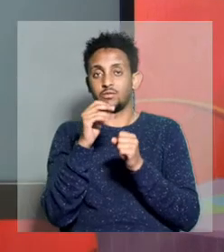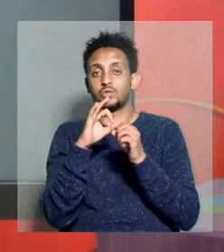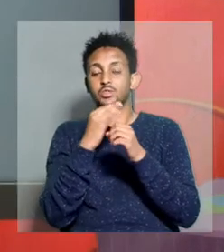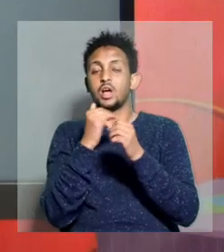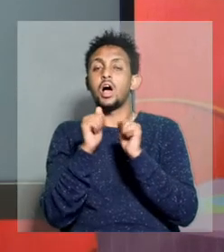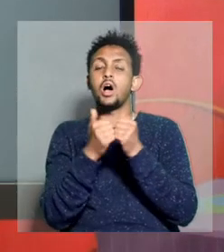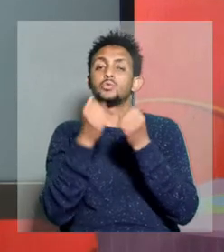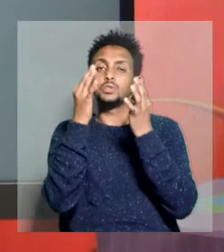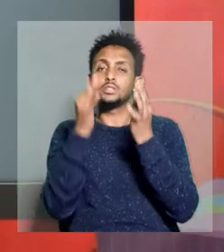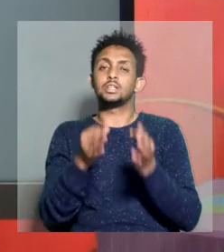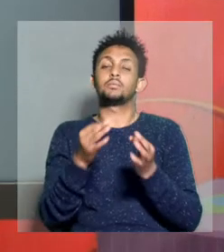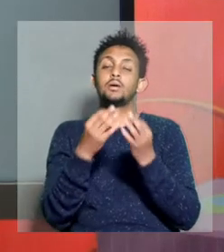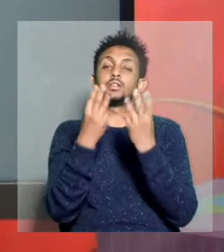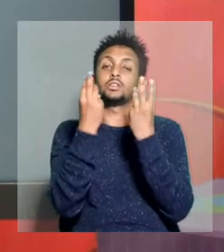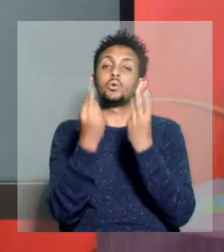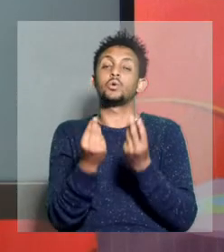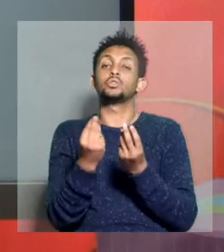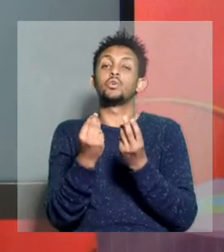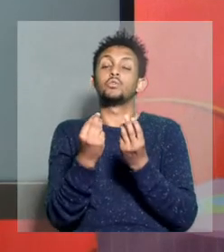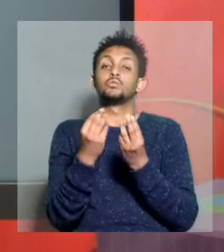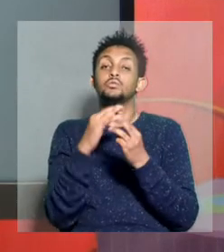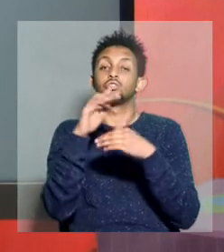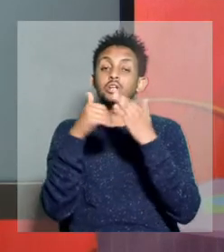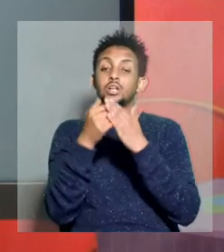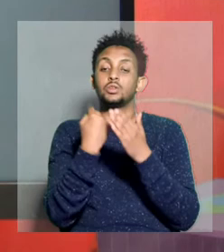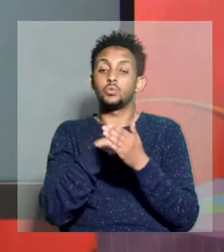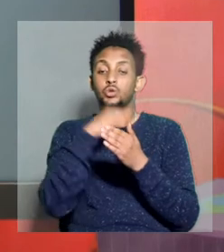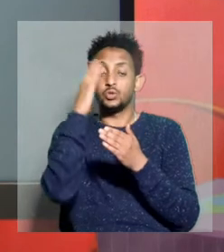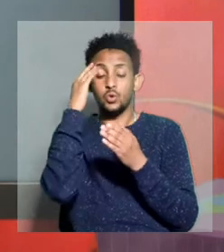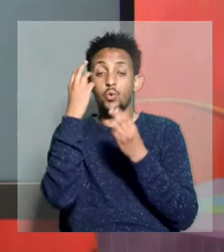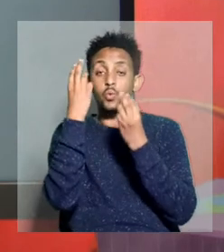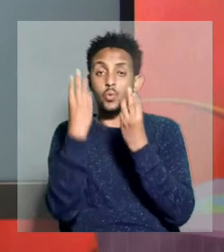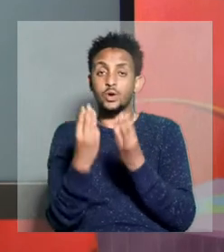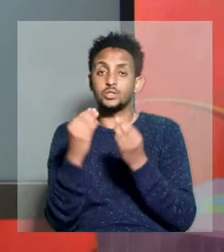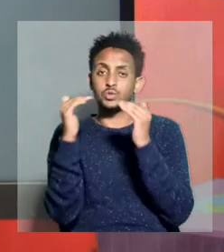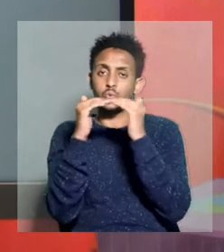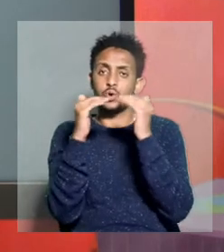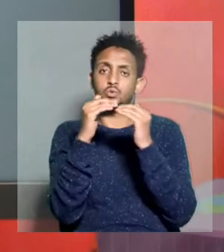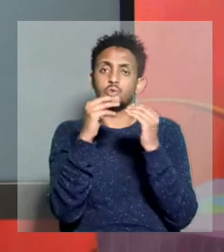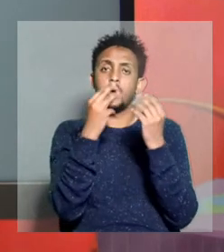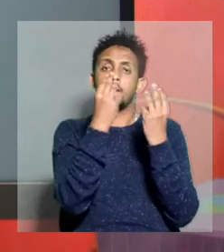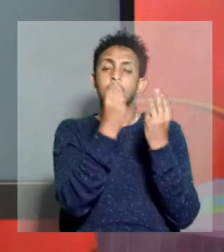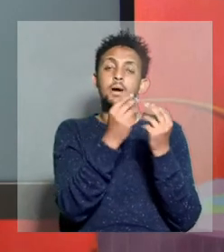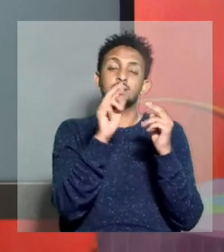And how do we determine the weight of the displaced fluid? Generally, we know that weight is equal to mass